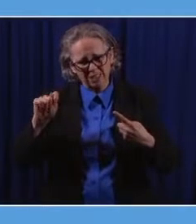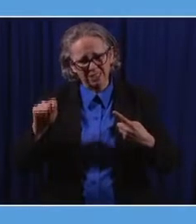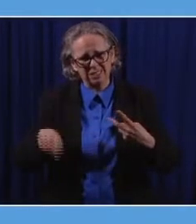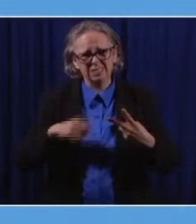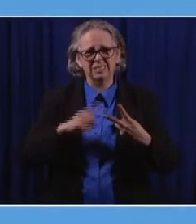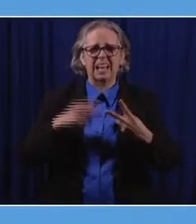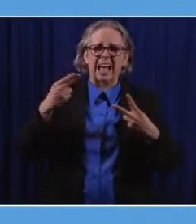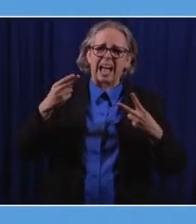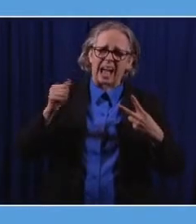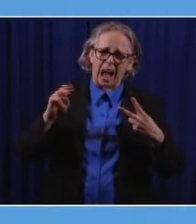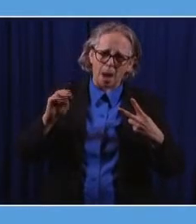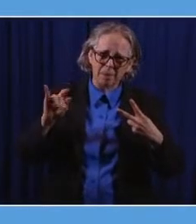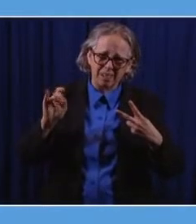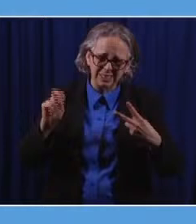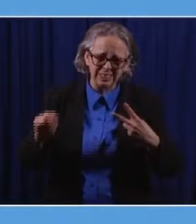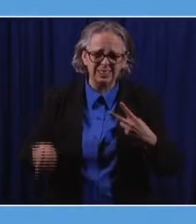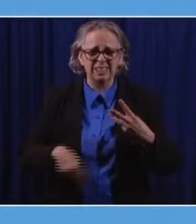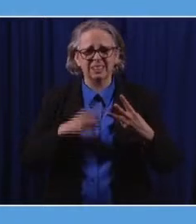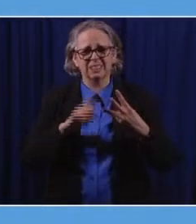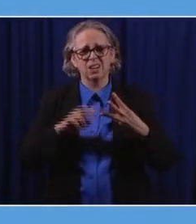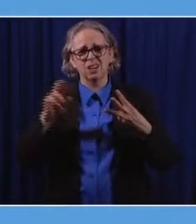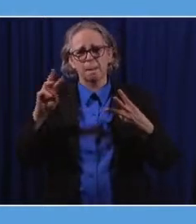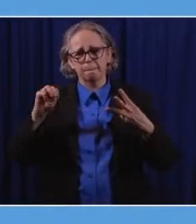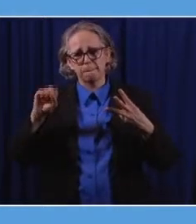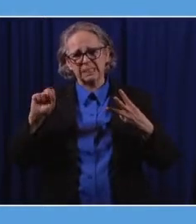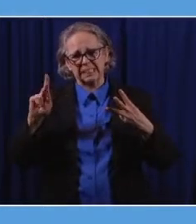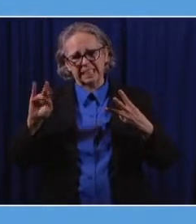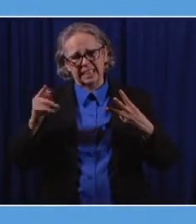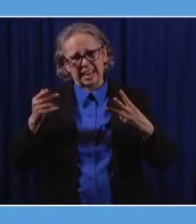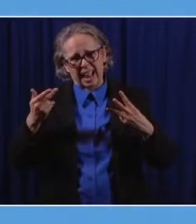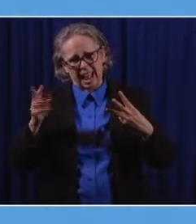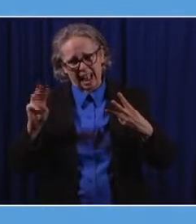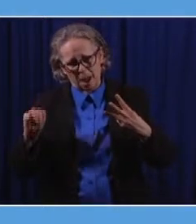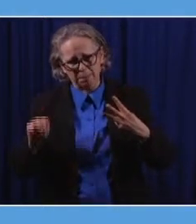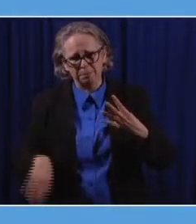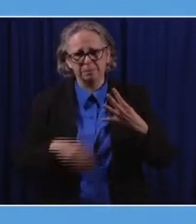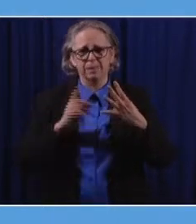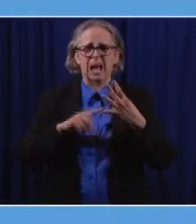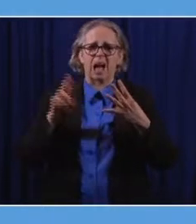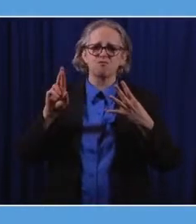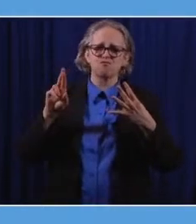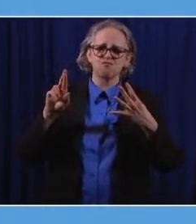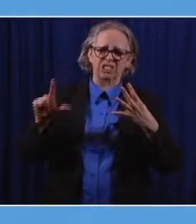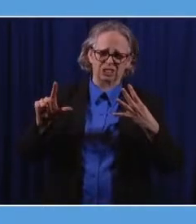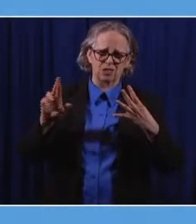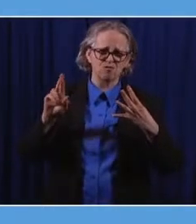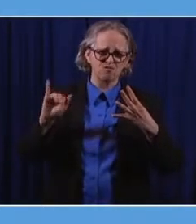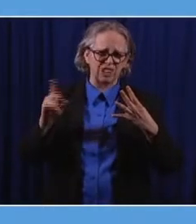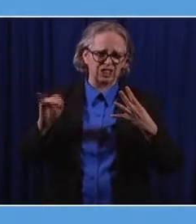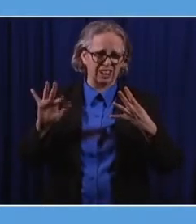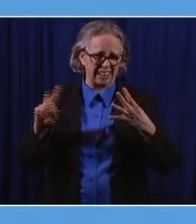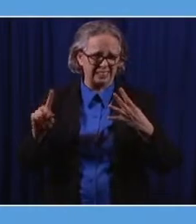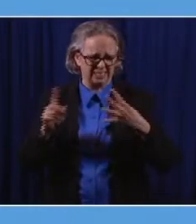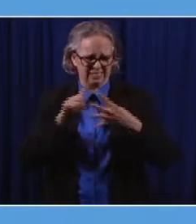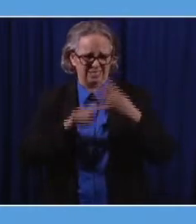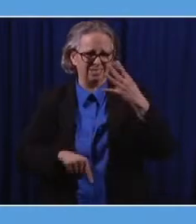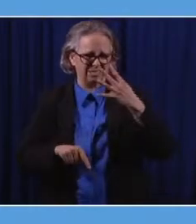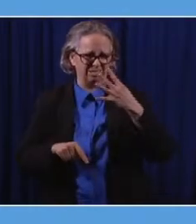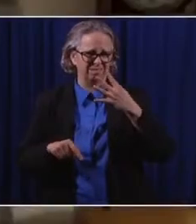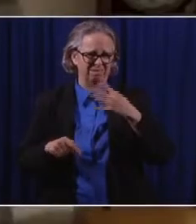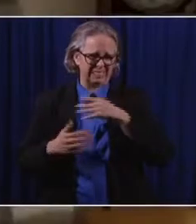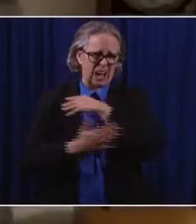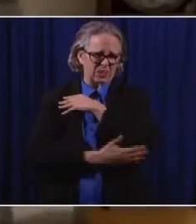Muskingum, and Richland. And let me just go through quickly a few of all of the counties.